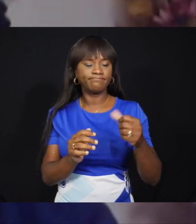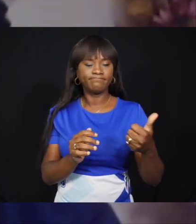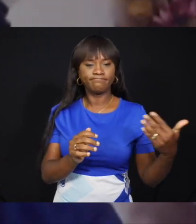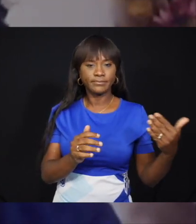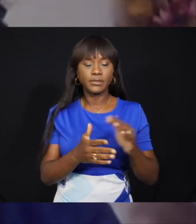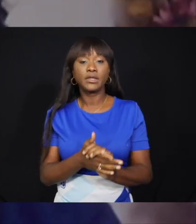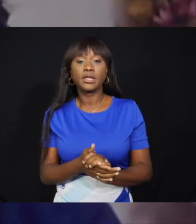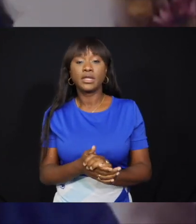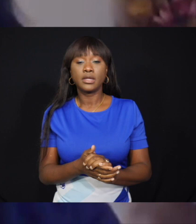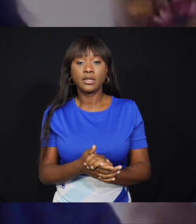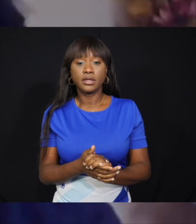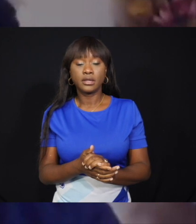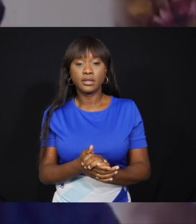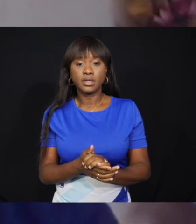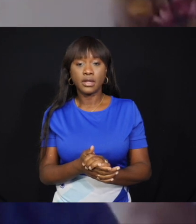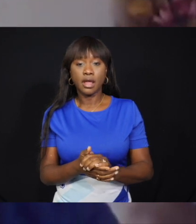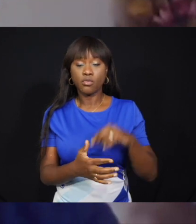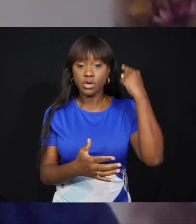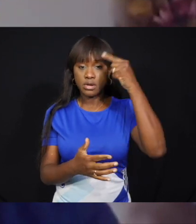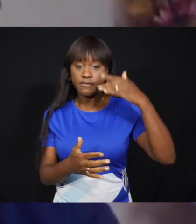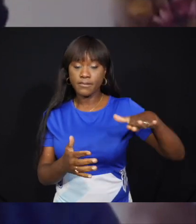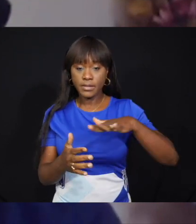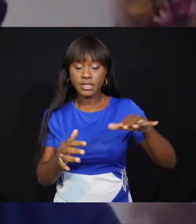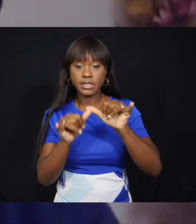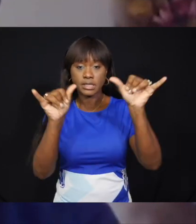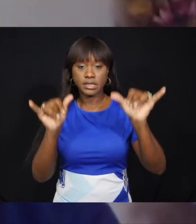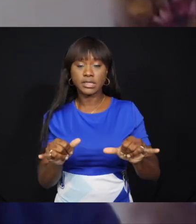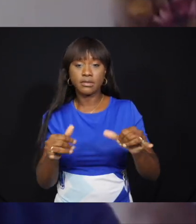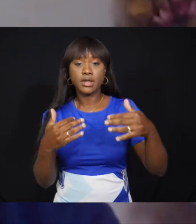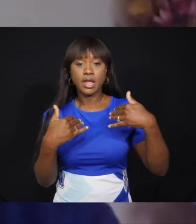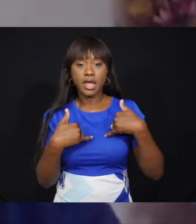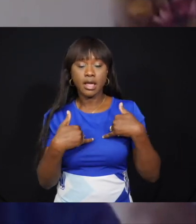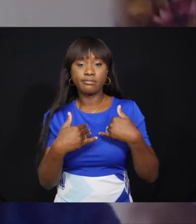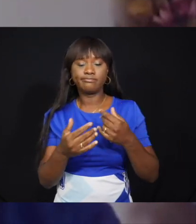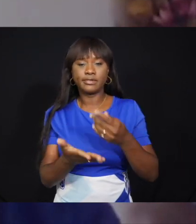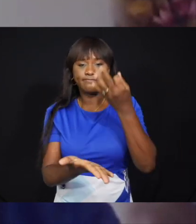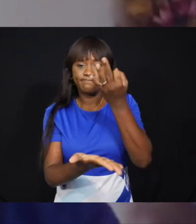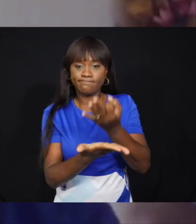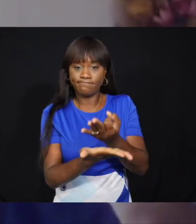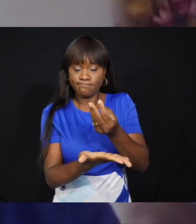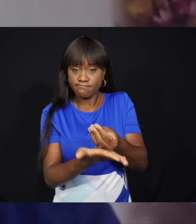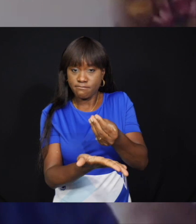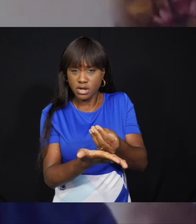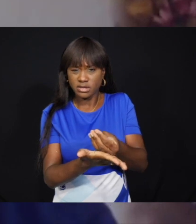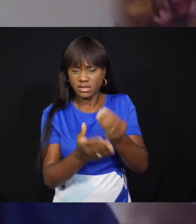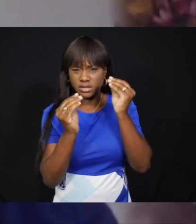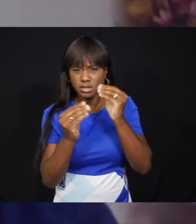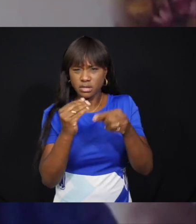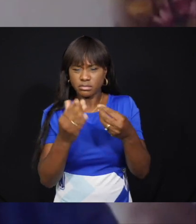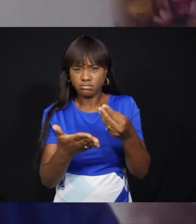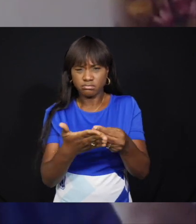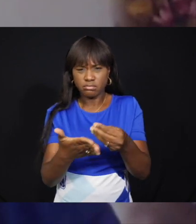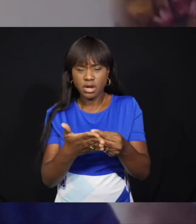solutions. I dive in particularly with our gov-based system right now, which is where we get into the